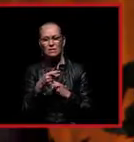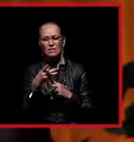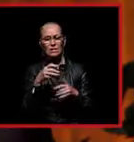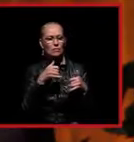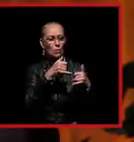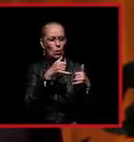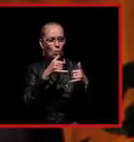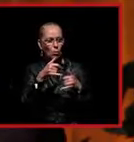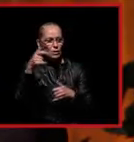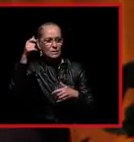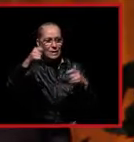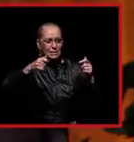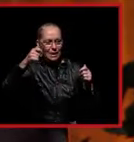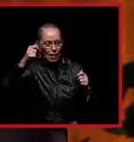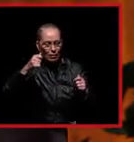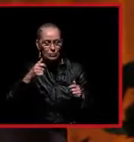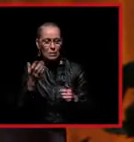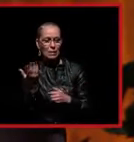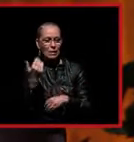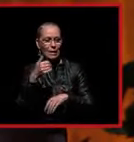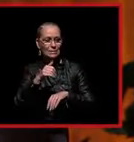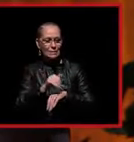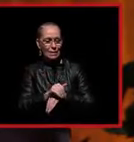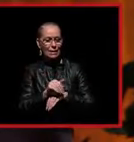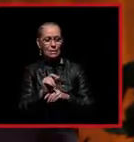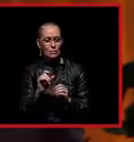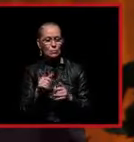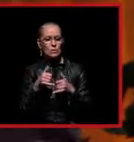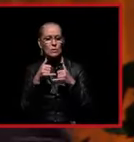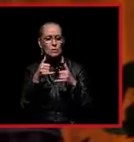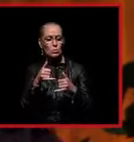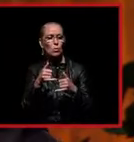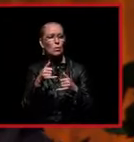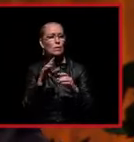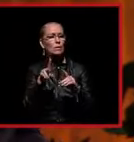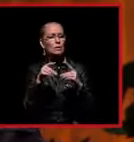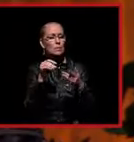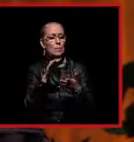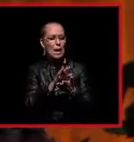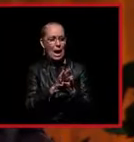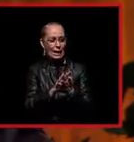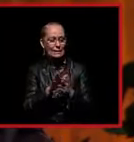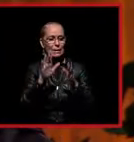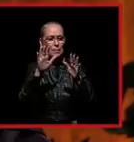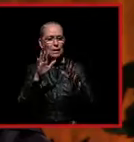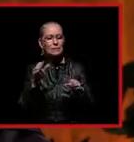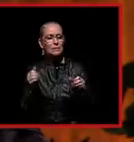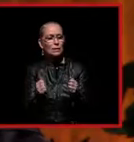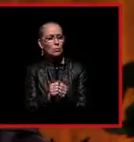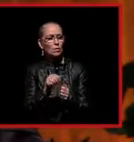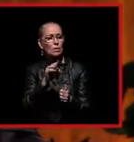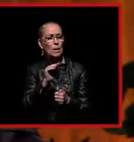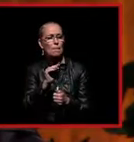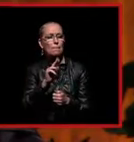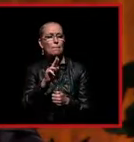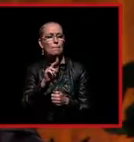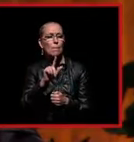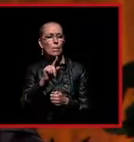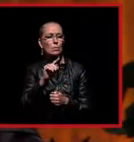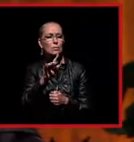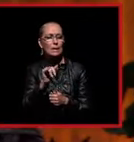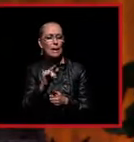Scholarships, and last night was awarded his department's Academic Excellence in Multimedia at the college's honor